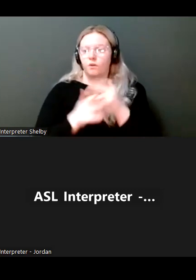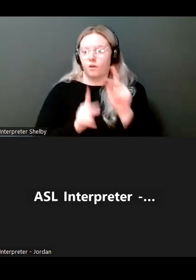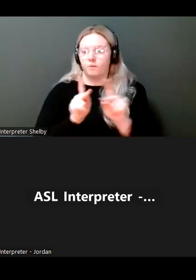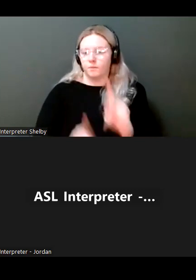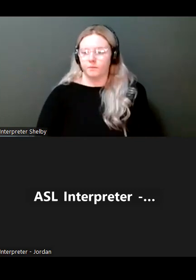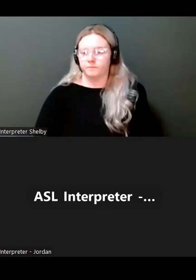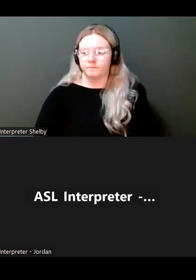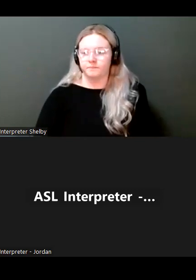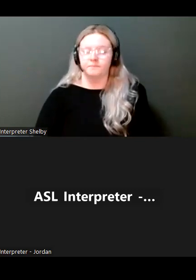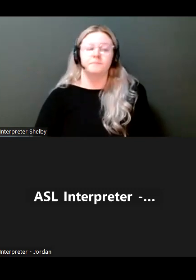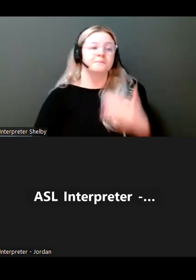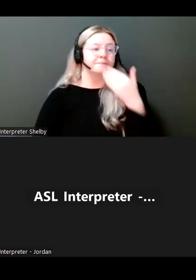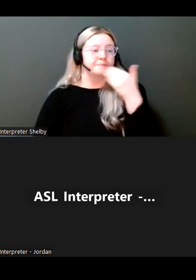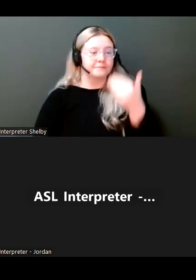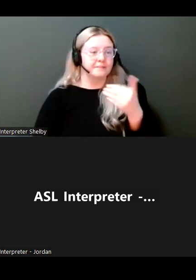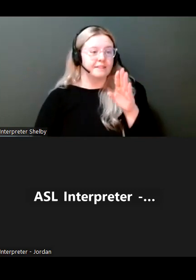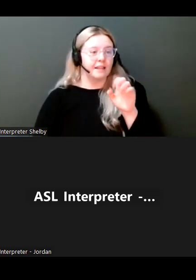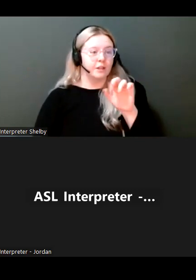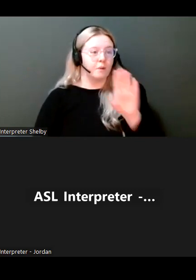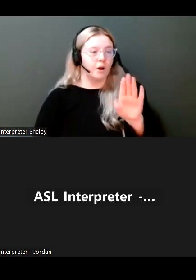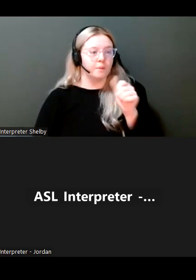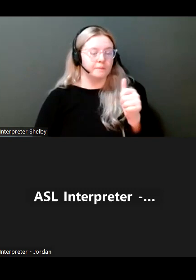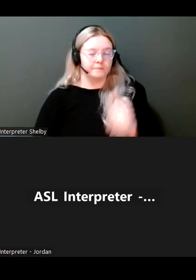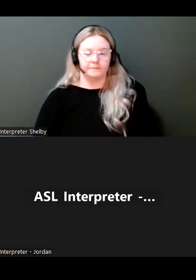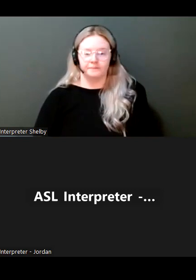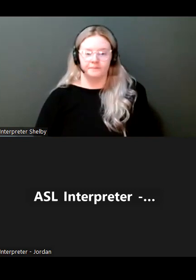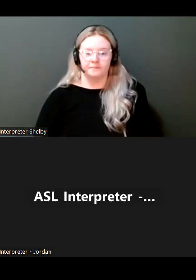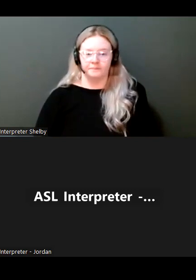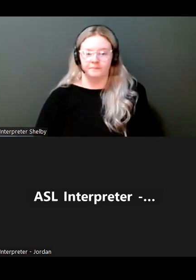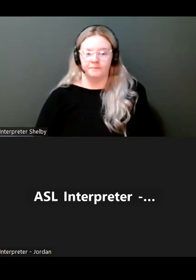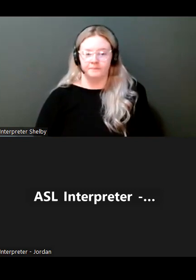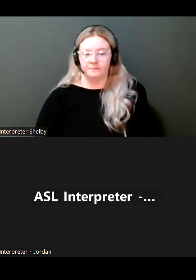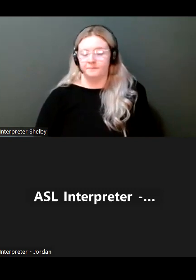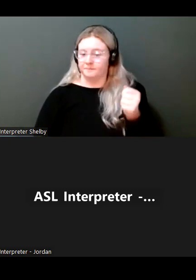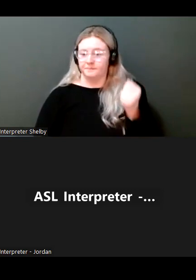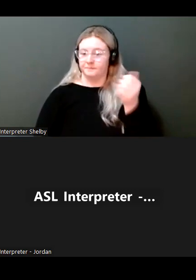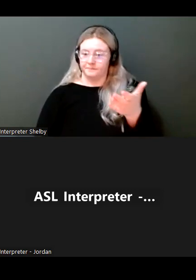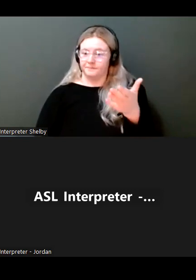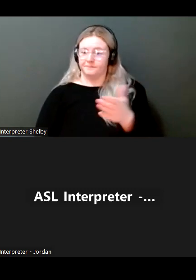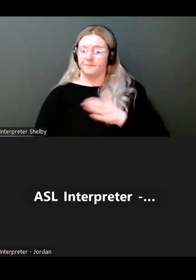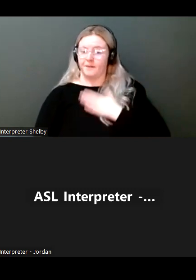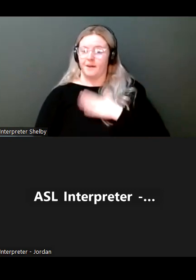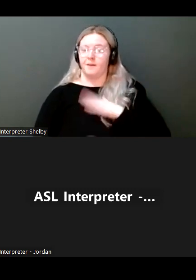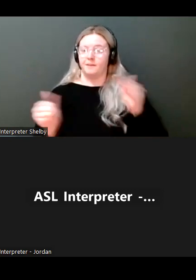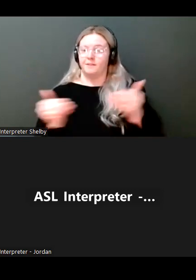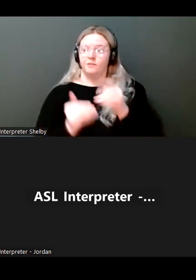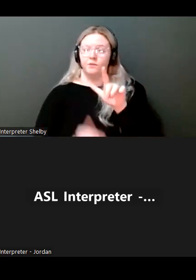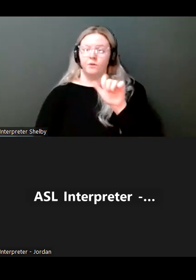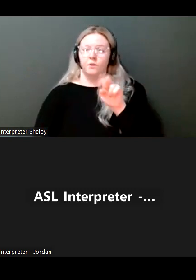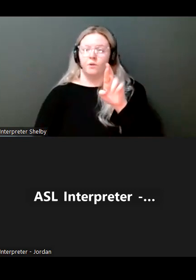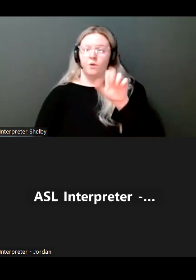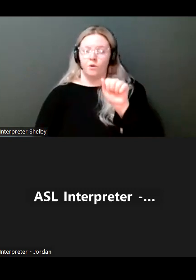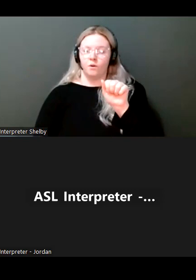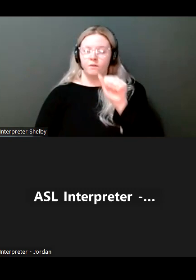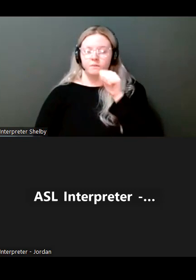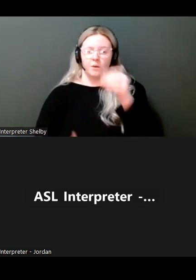Thank you so much, Barb. Welcome. So now I have the pleasure of introducing Laura. So Laura, I'm going to go ahead and